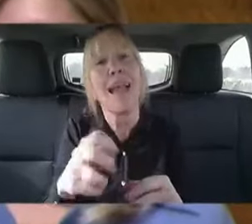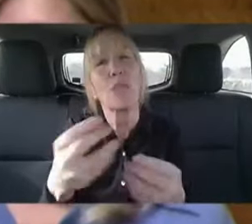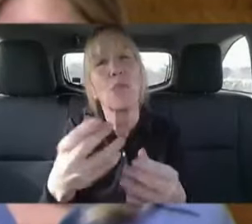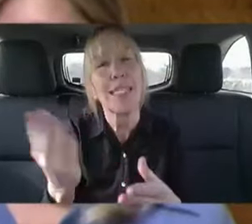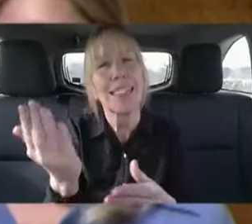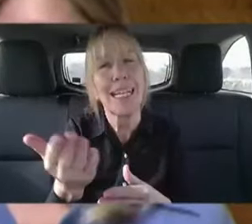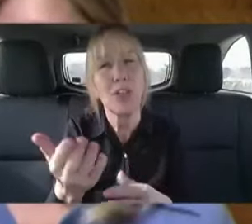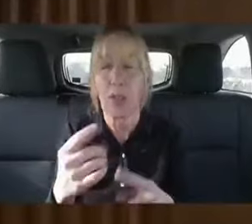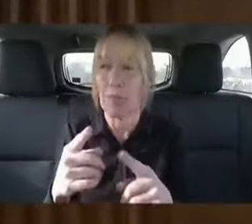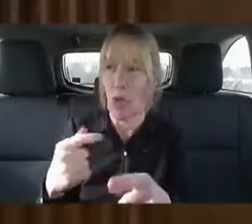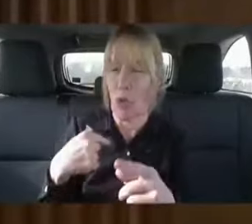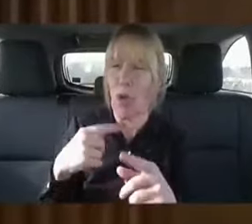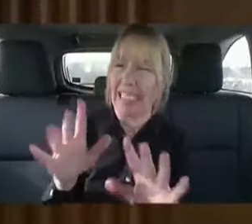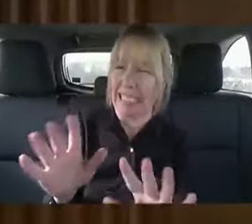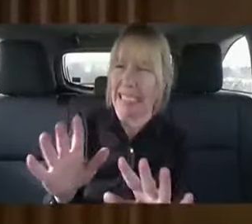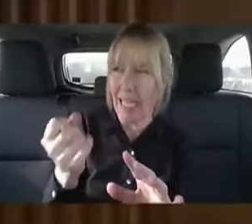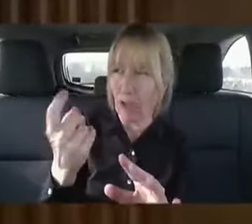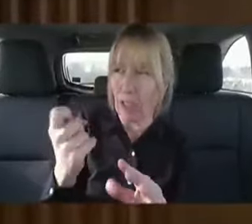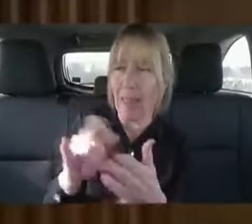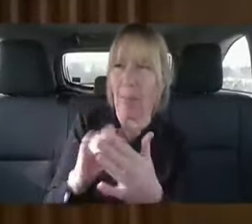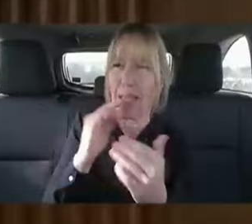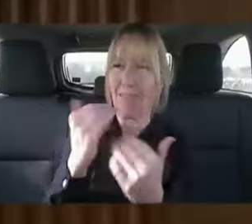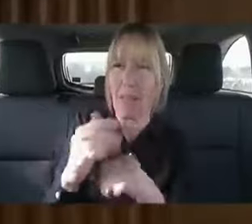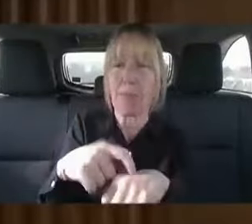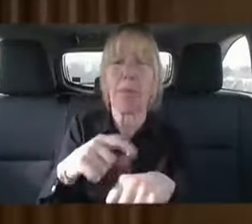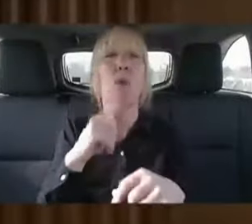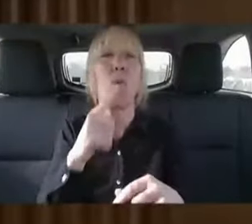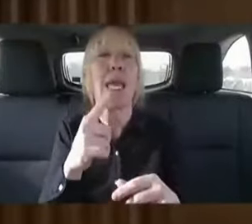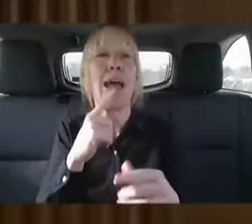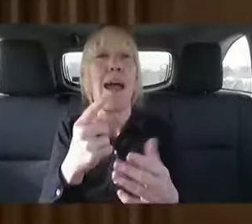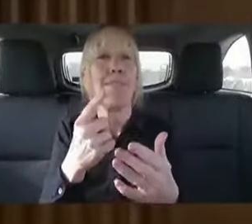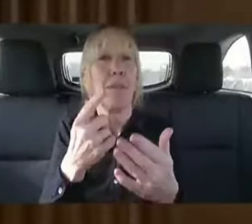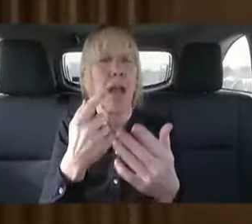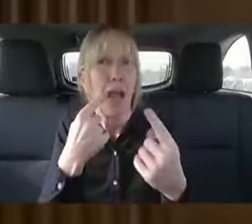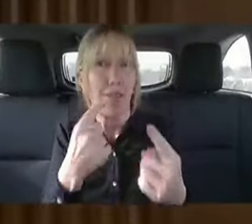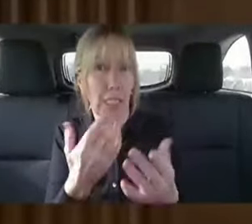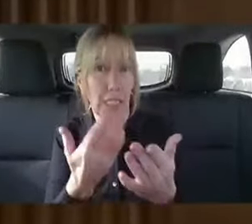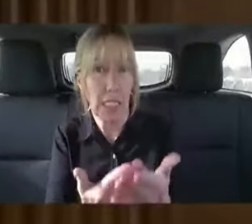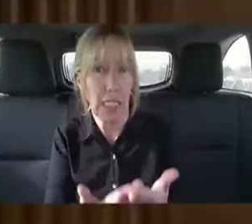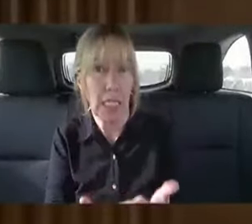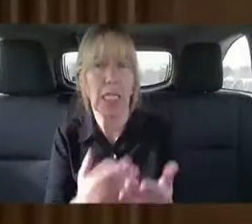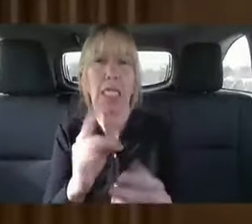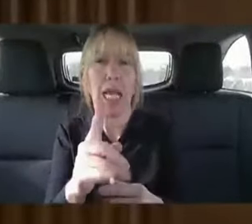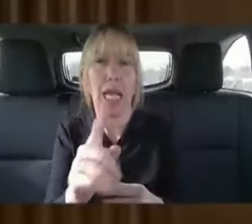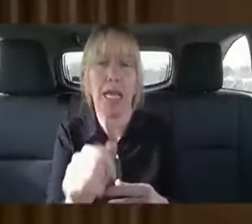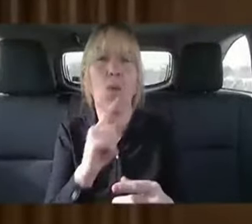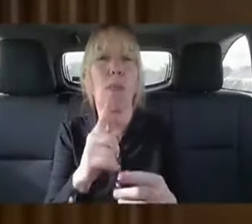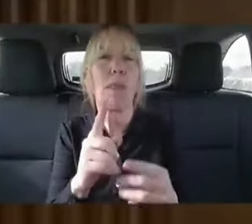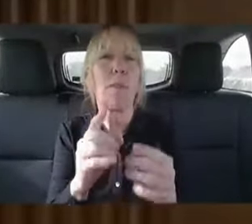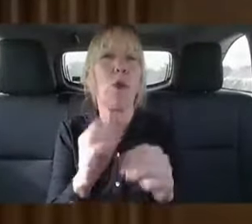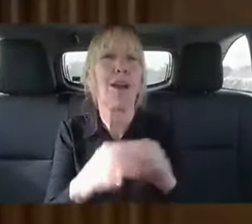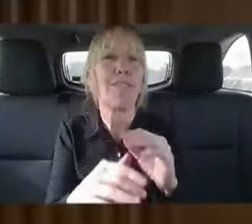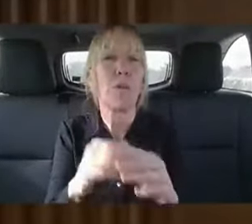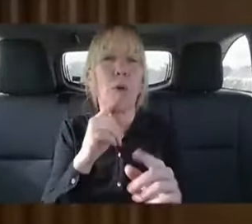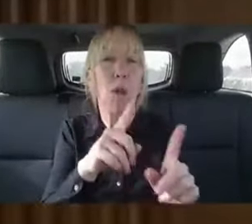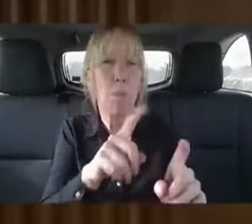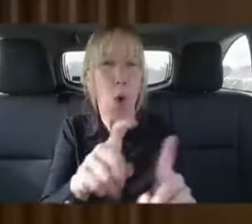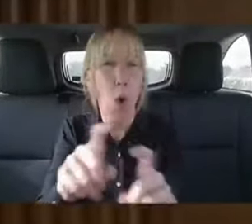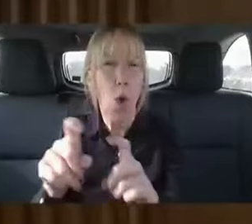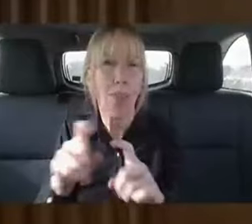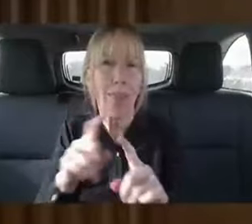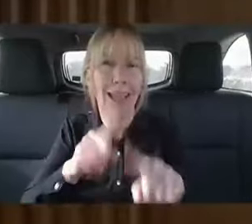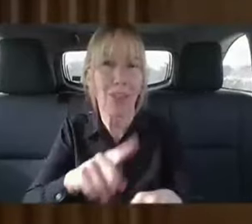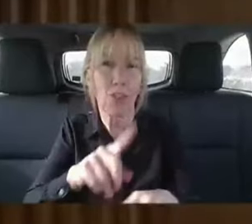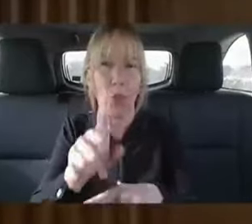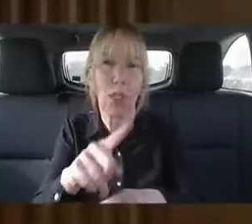I have limited time. Okay, so we have efficacy data where they feel more comfortable. We are doing polls. They can actually answer the questions. Now, yes,